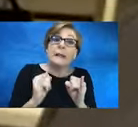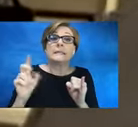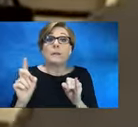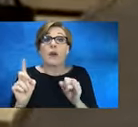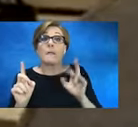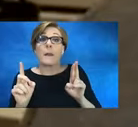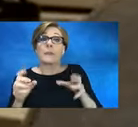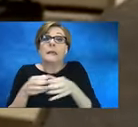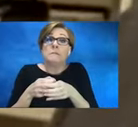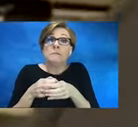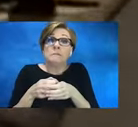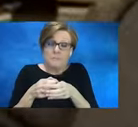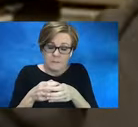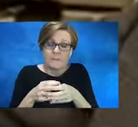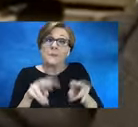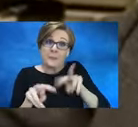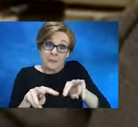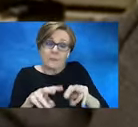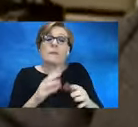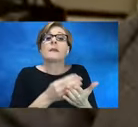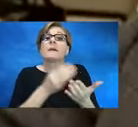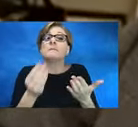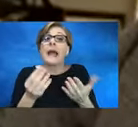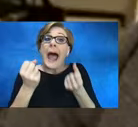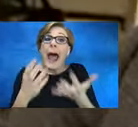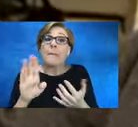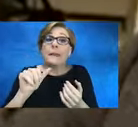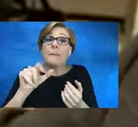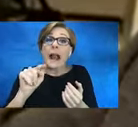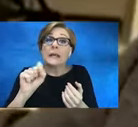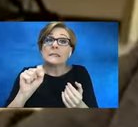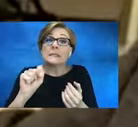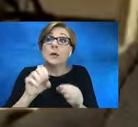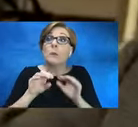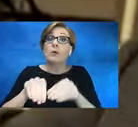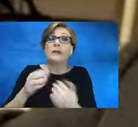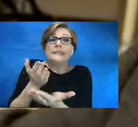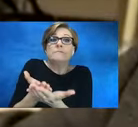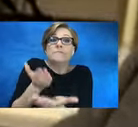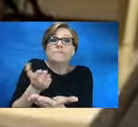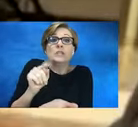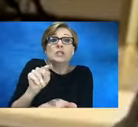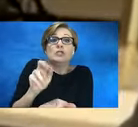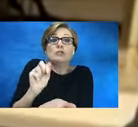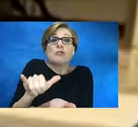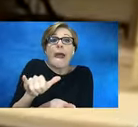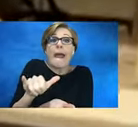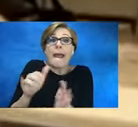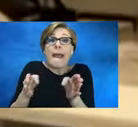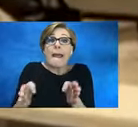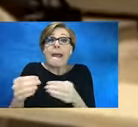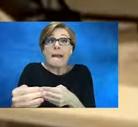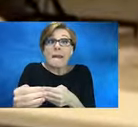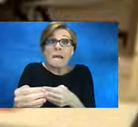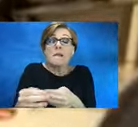ballots that are gonna go into a tray, the tray number right here that is being sent to us, and the number that were sent to